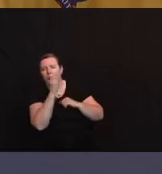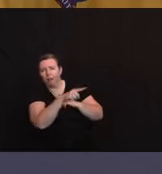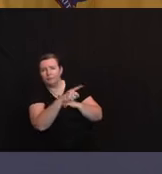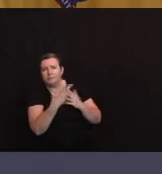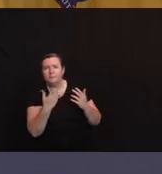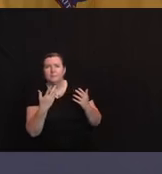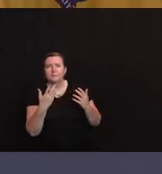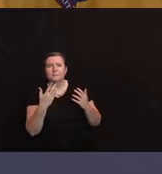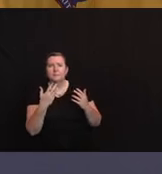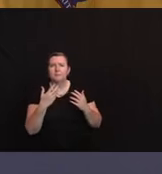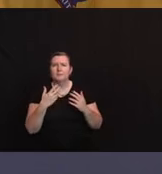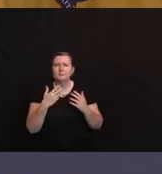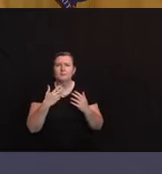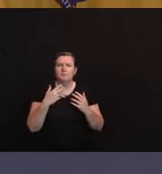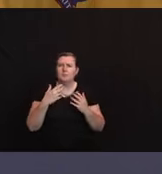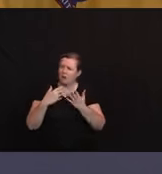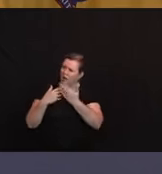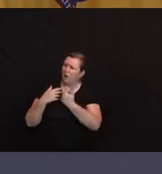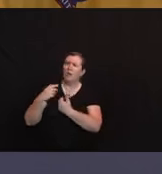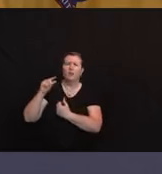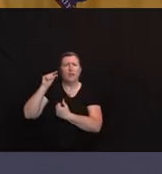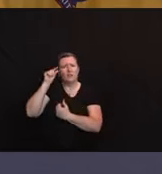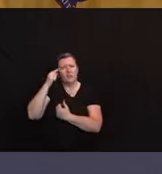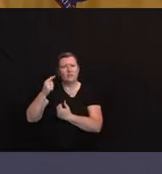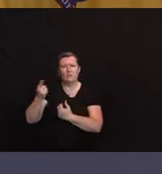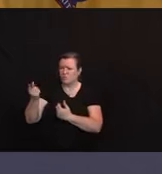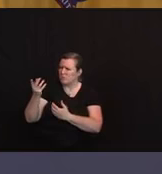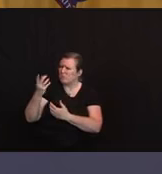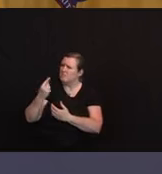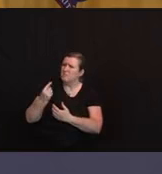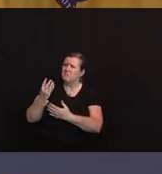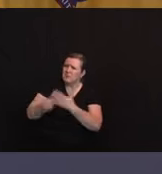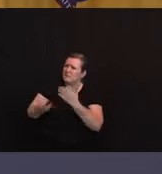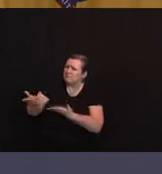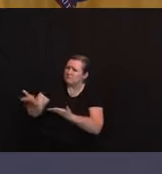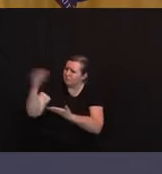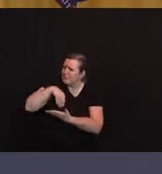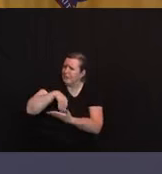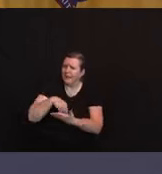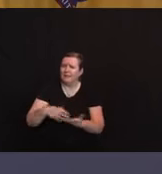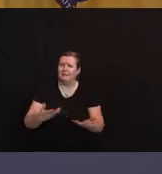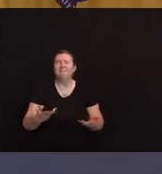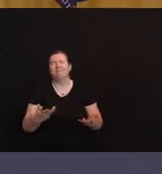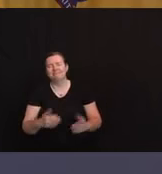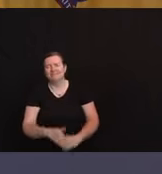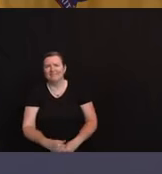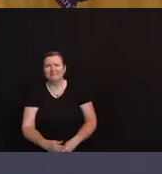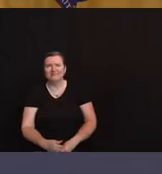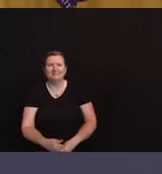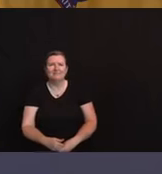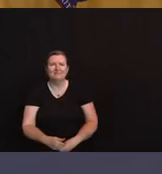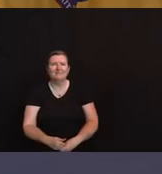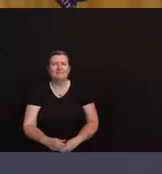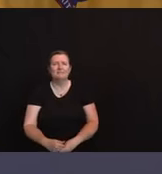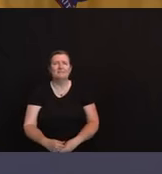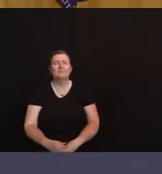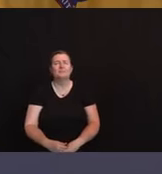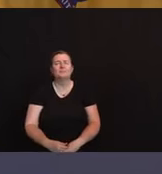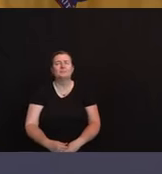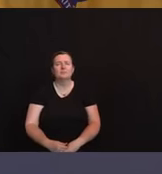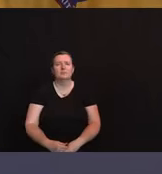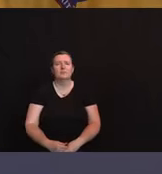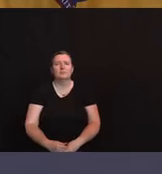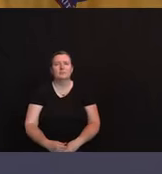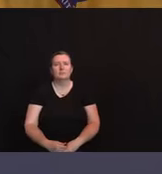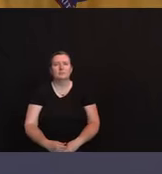and a great leader, both in ministry in Elizabeth as well as at Nantucket in Newark. Thank you for